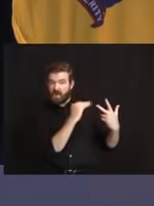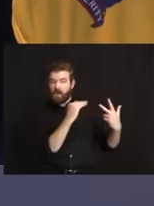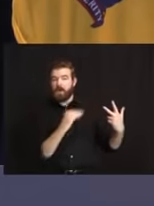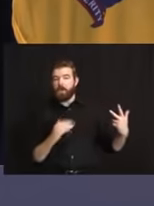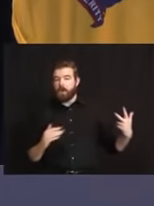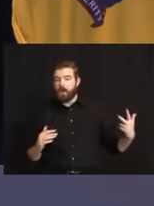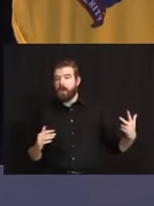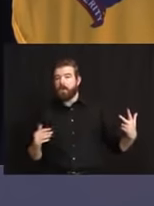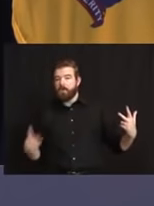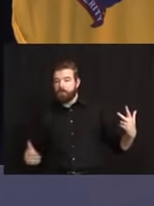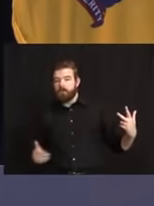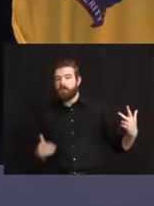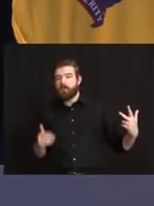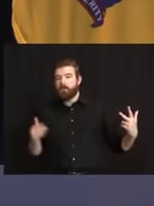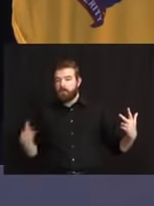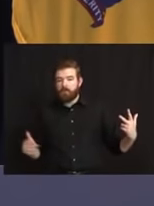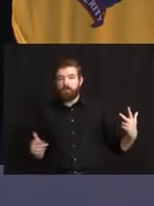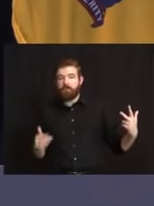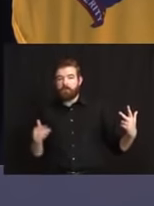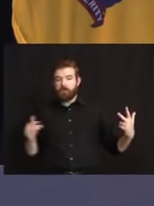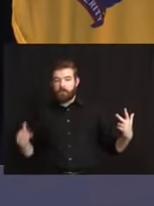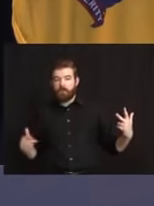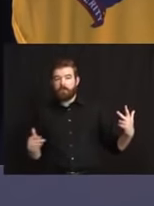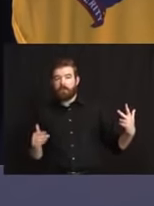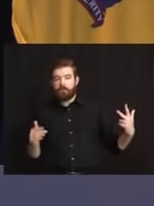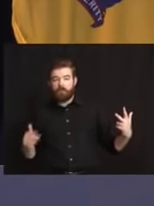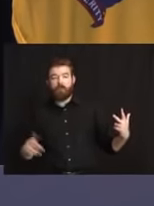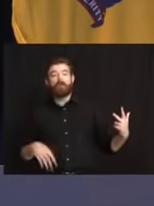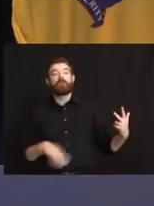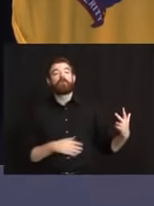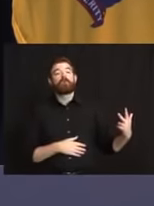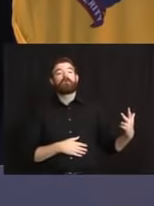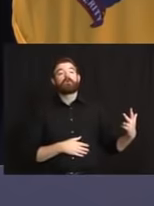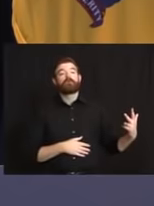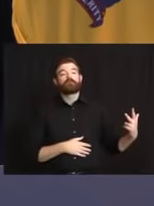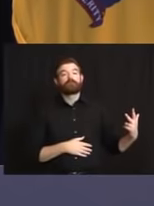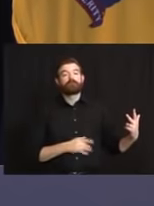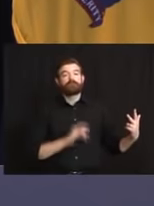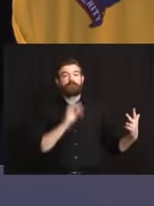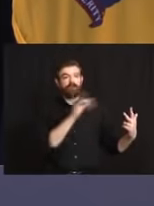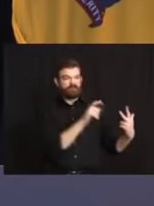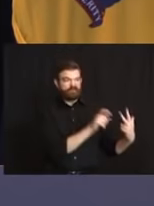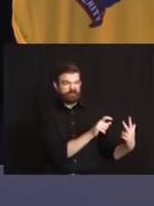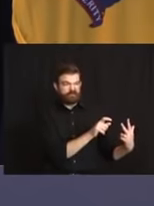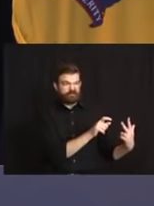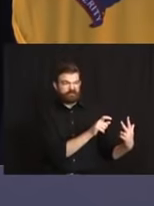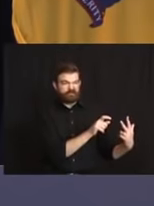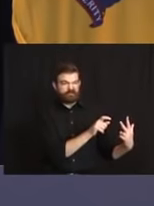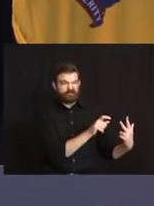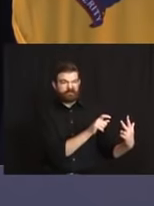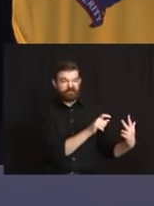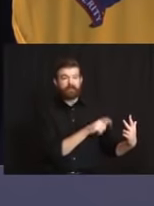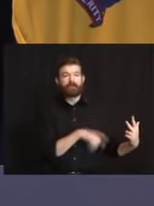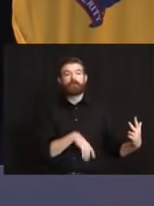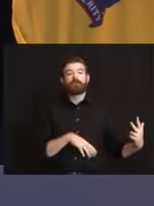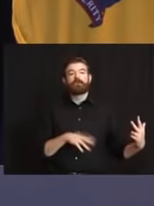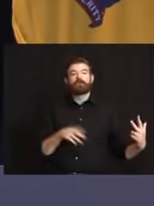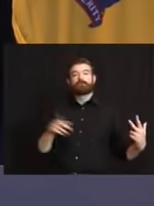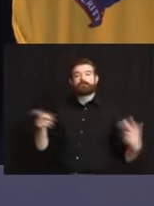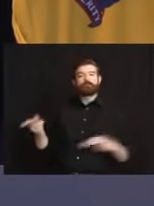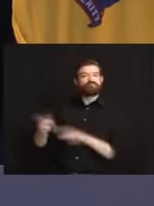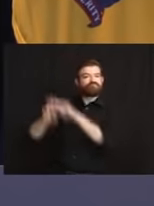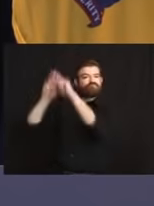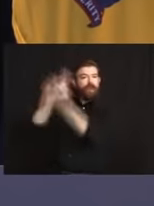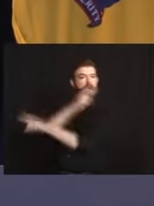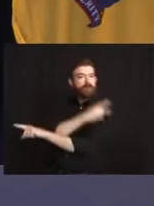of increasing our capacities, whether it's isolation beds and the social services that go with them, or even